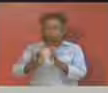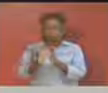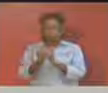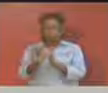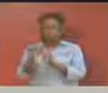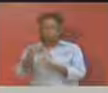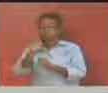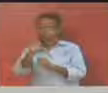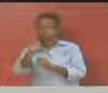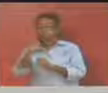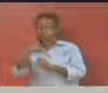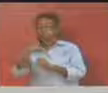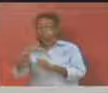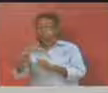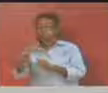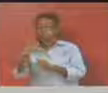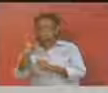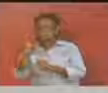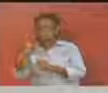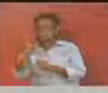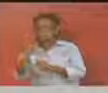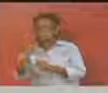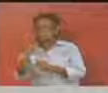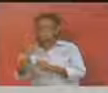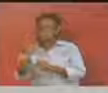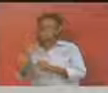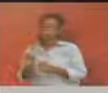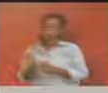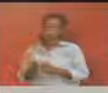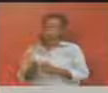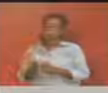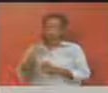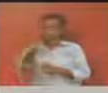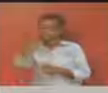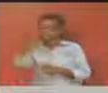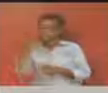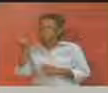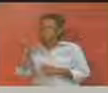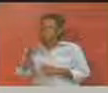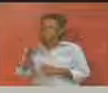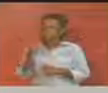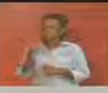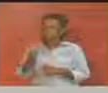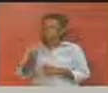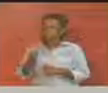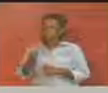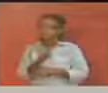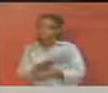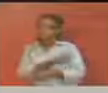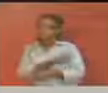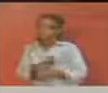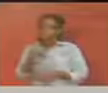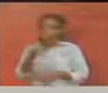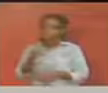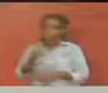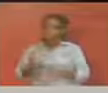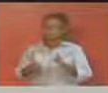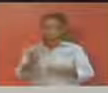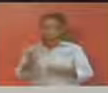Health Organization, that because the incident would have occurred within those territories, and we await their